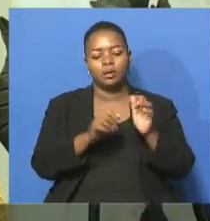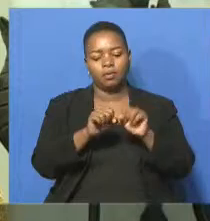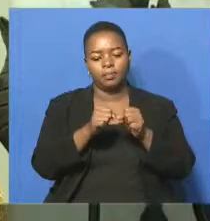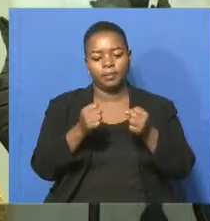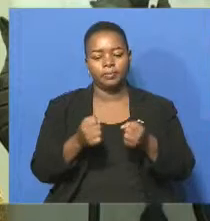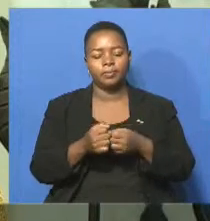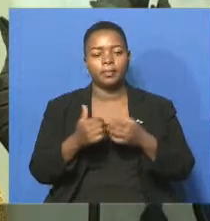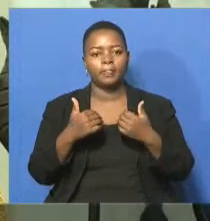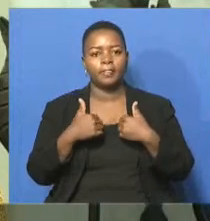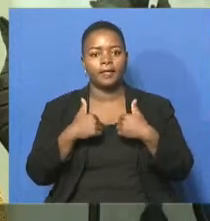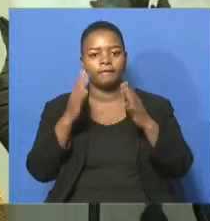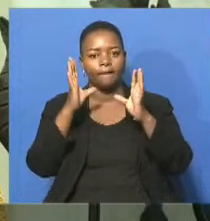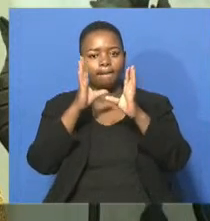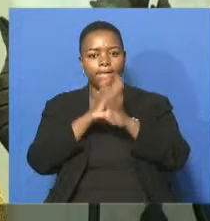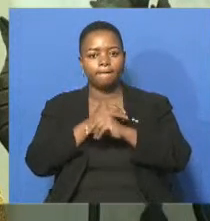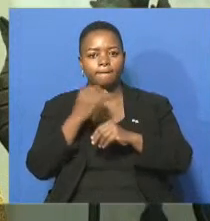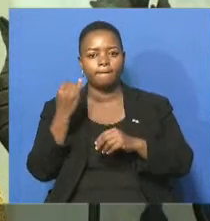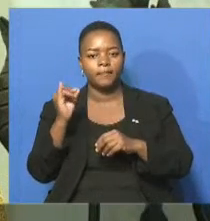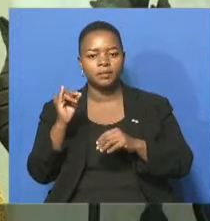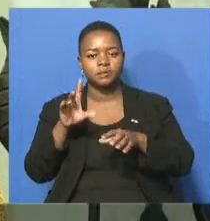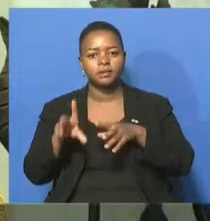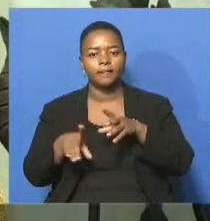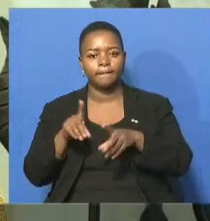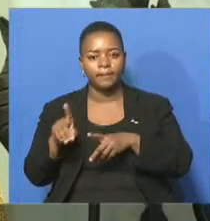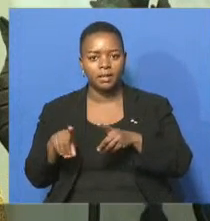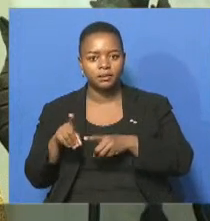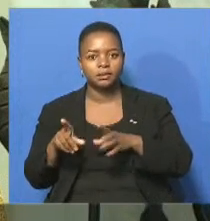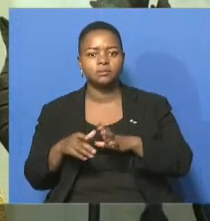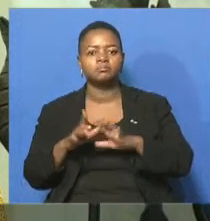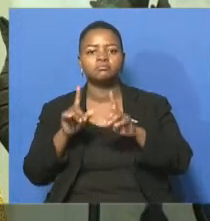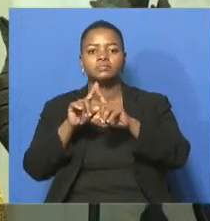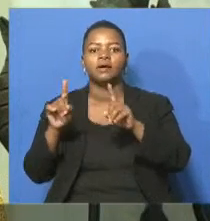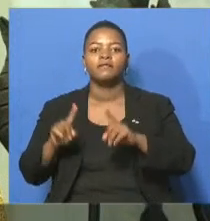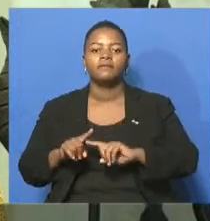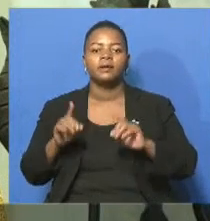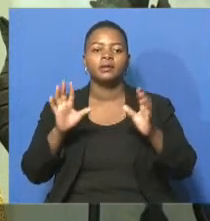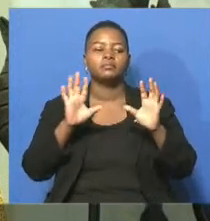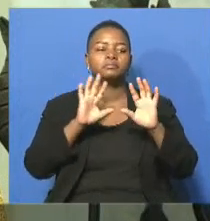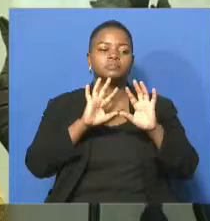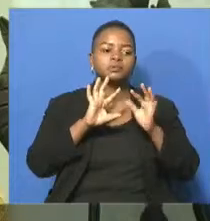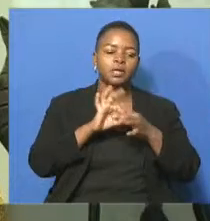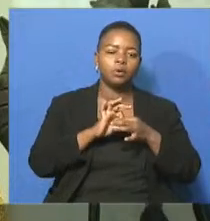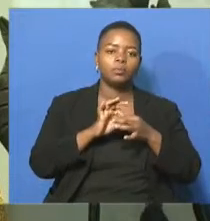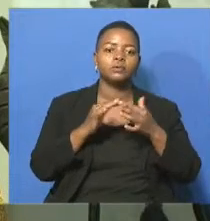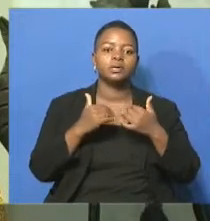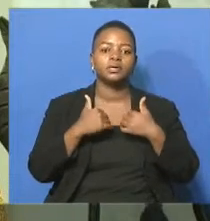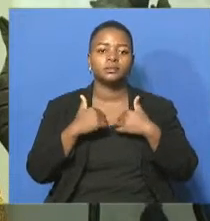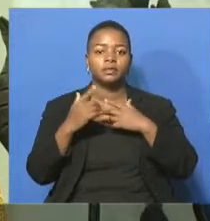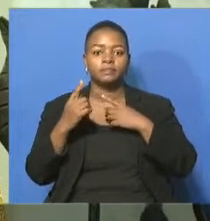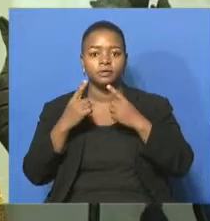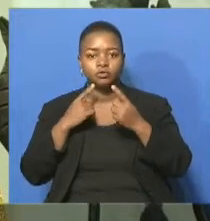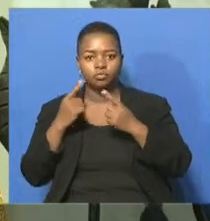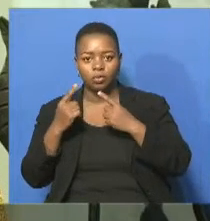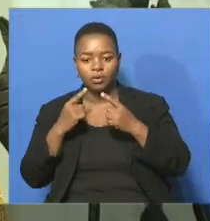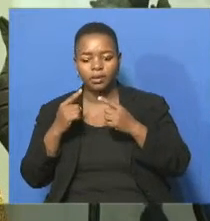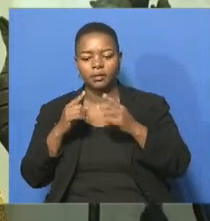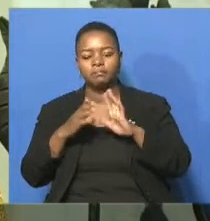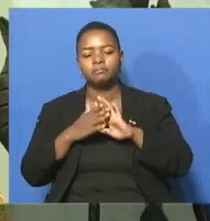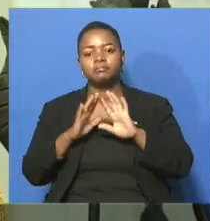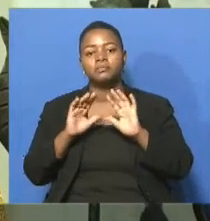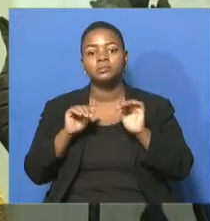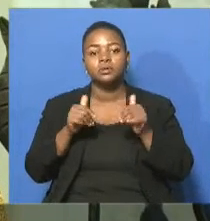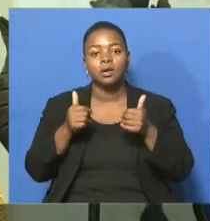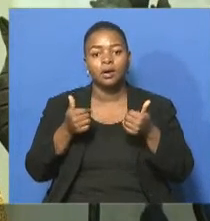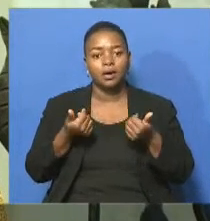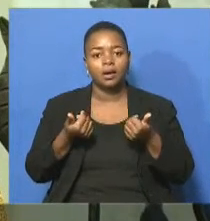having missing persons, and of course different stakeholders took to the platform. Different issues around the elderly